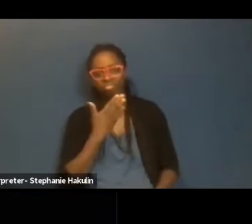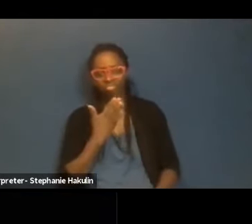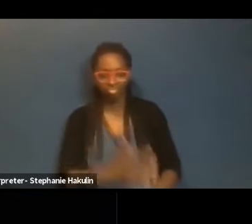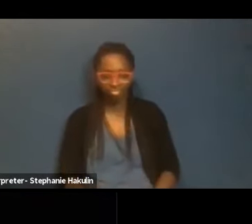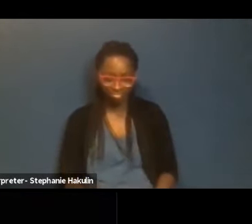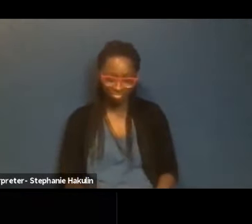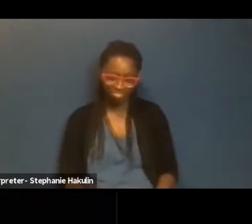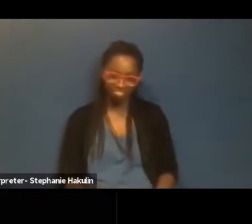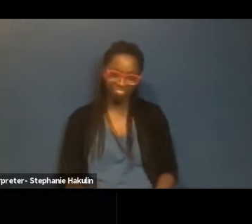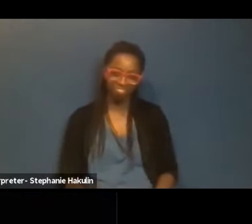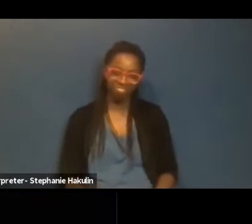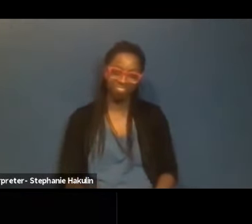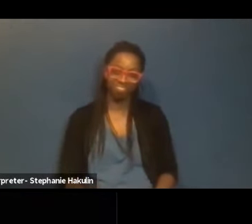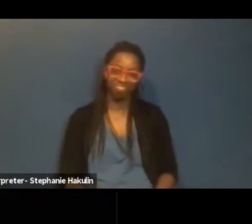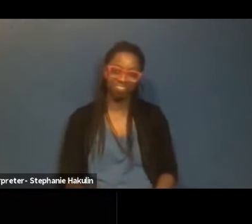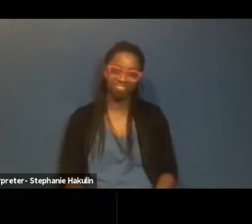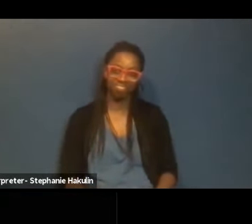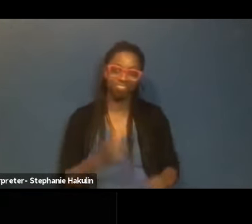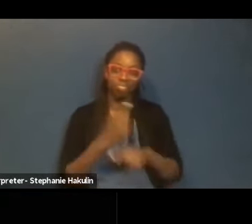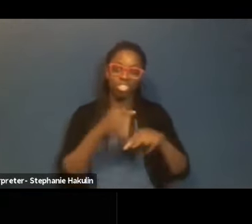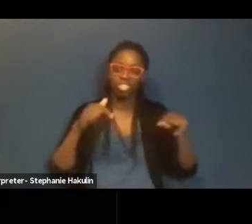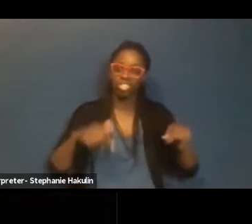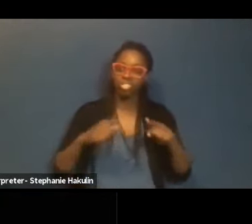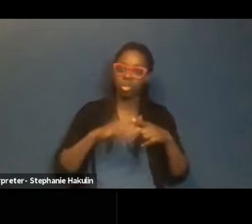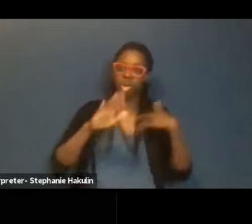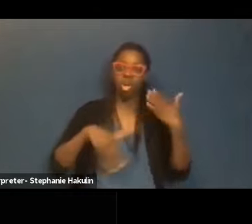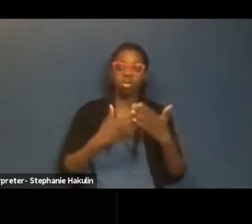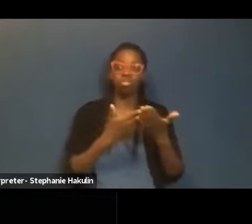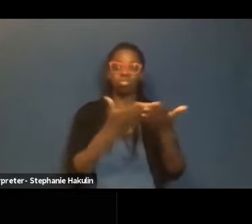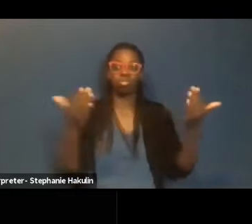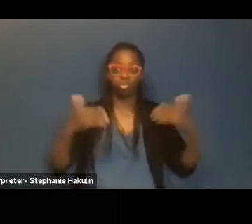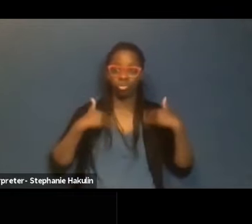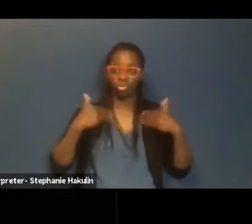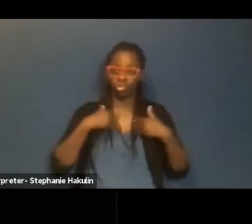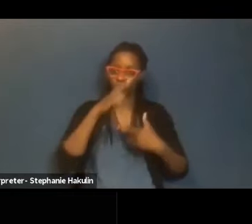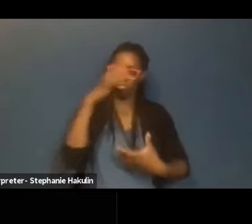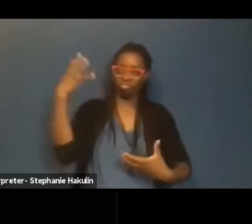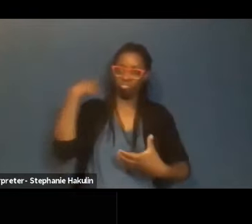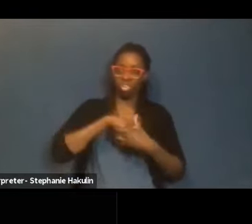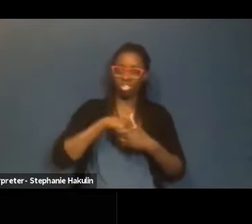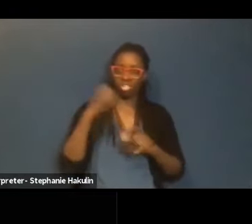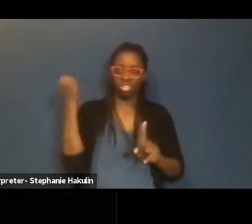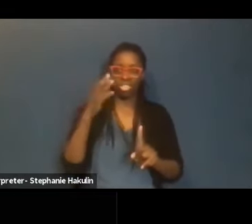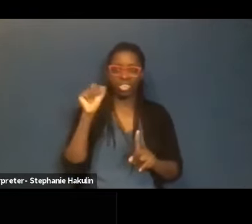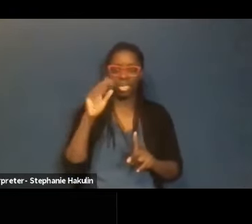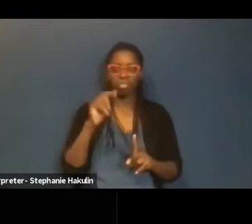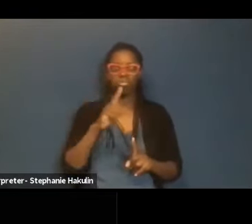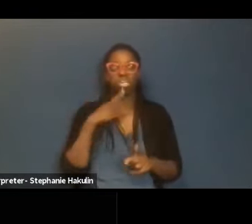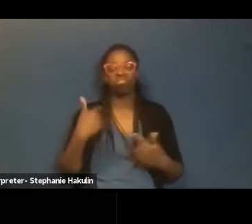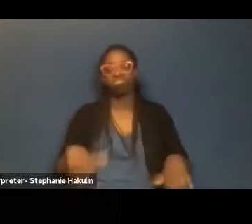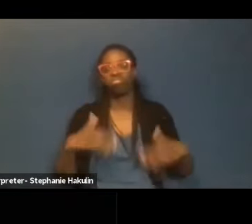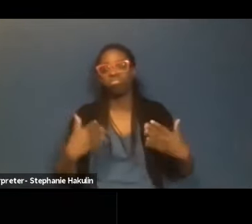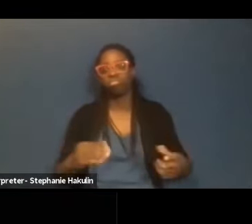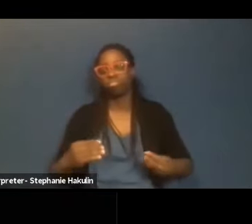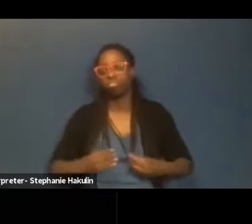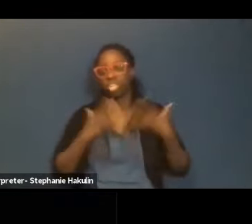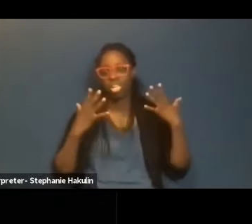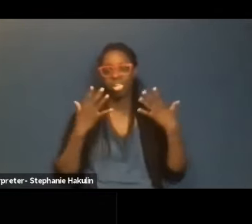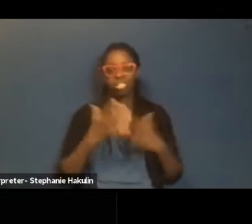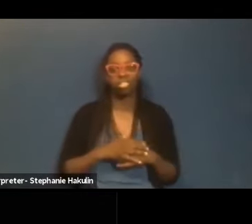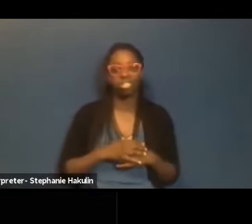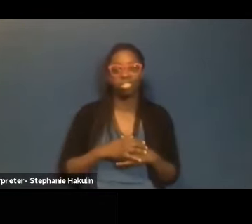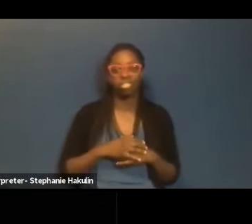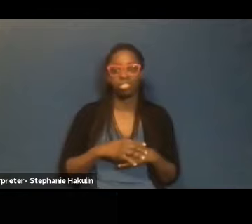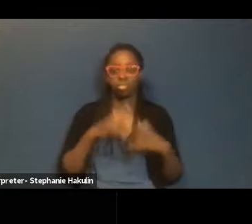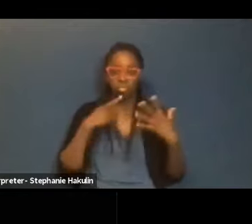youth who participated in this slam. Truly, truly inspired me. And I just want to let you all know that in